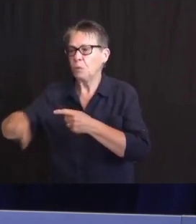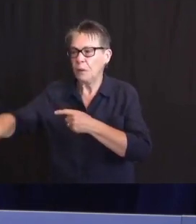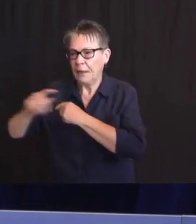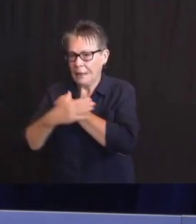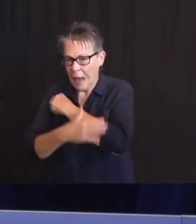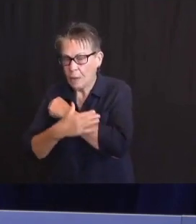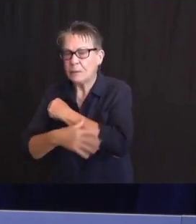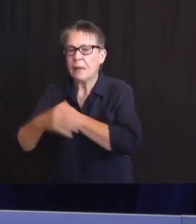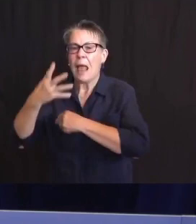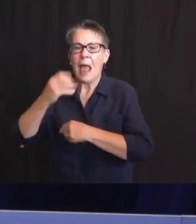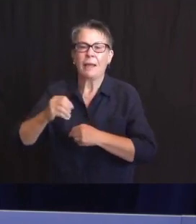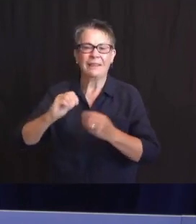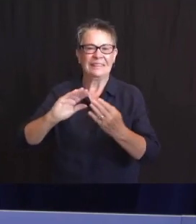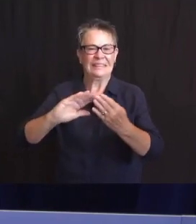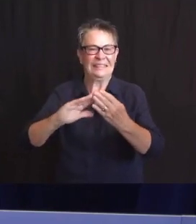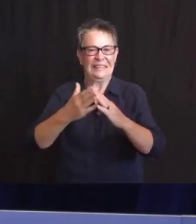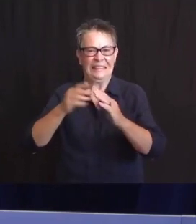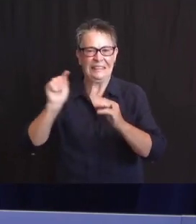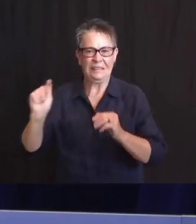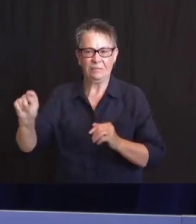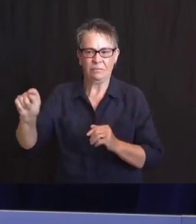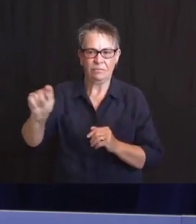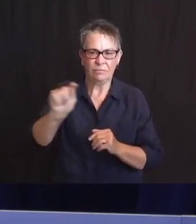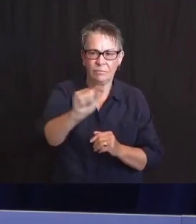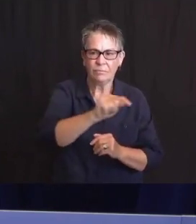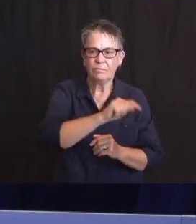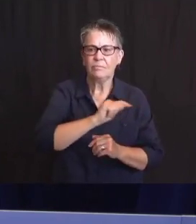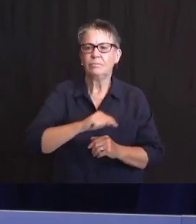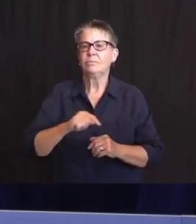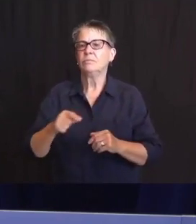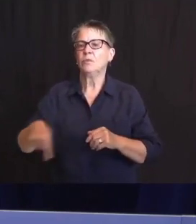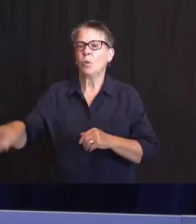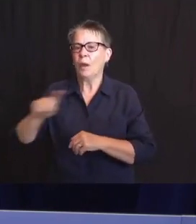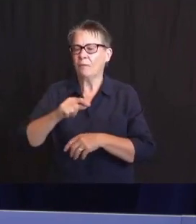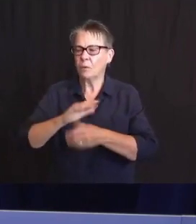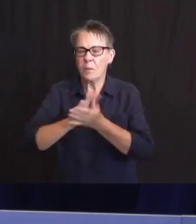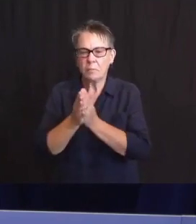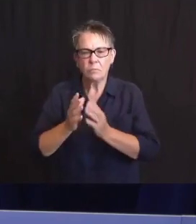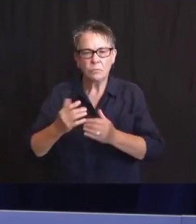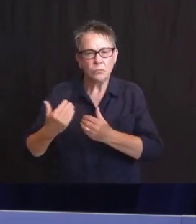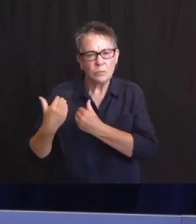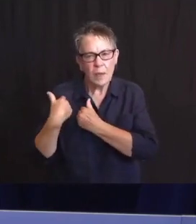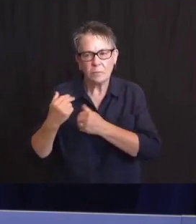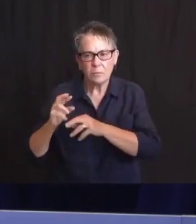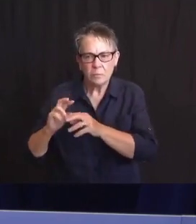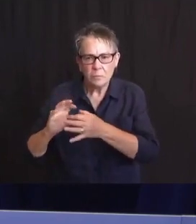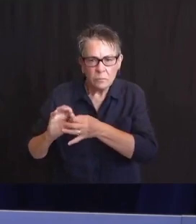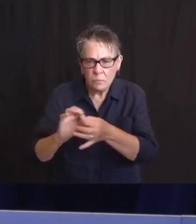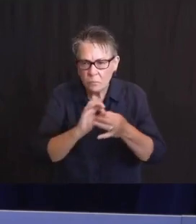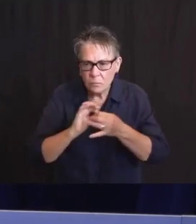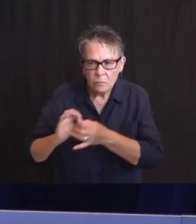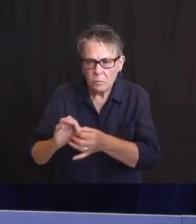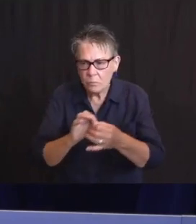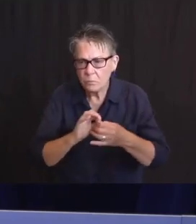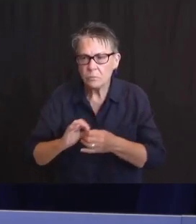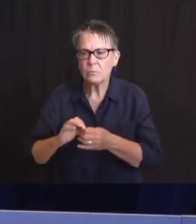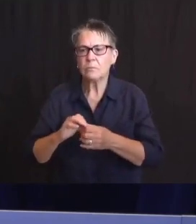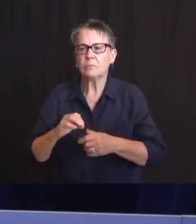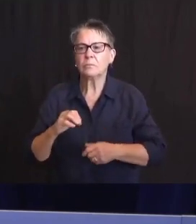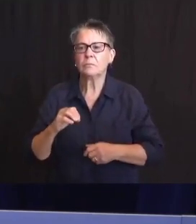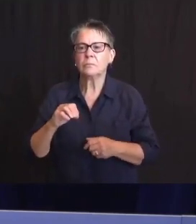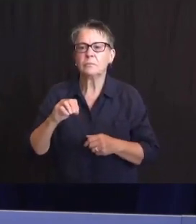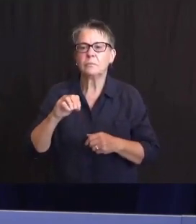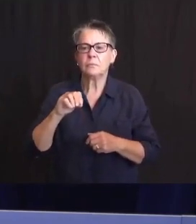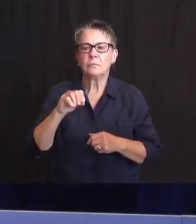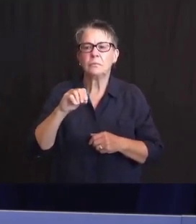preparedness coordination in their jurisdictions. These 22 health departments are known as LINCS agencies.